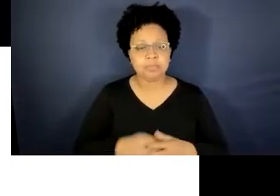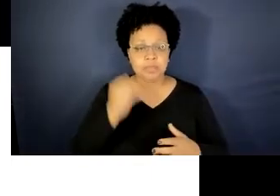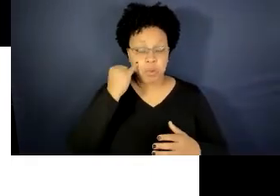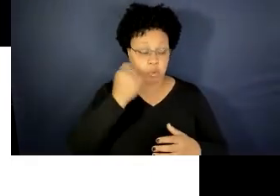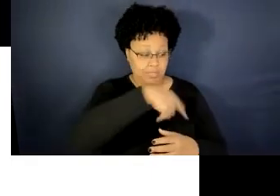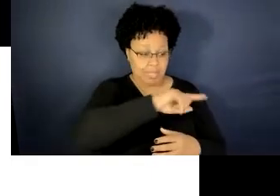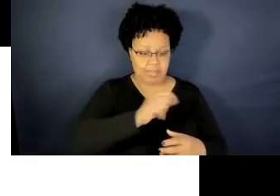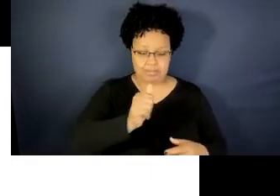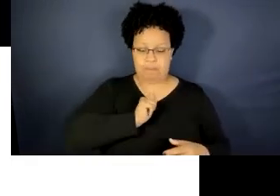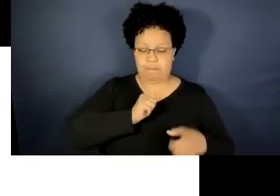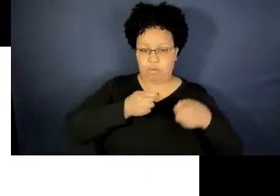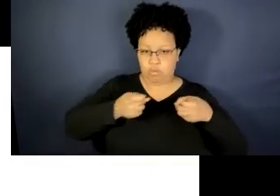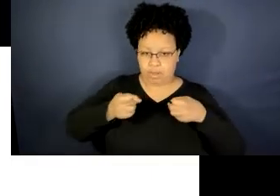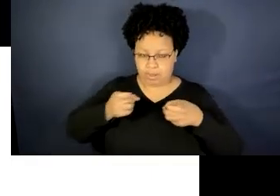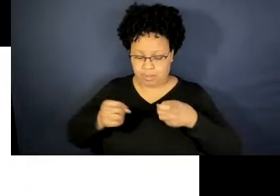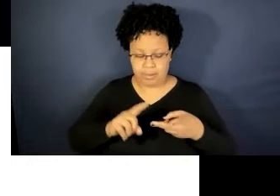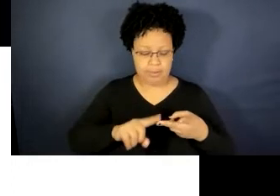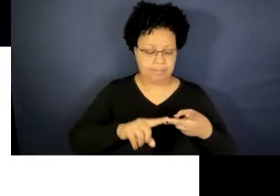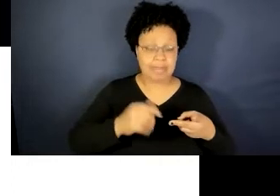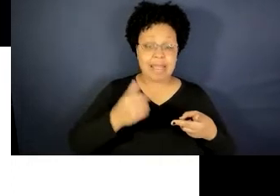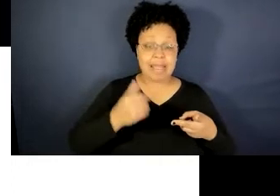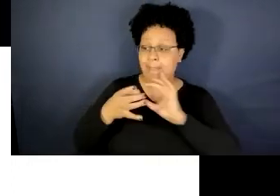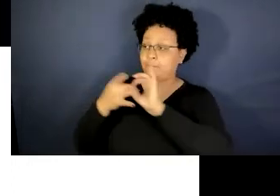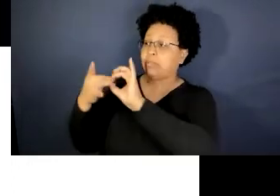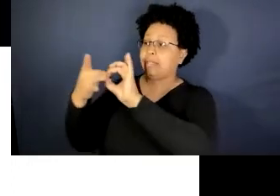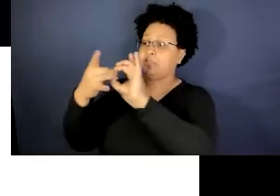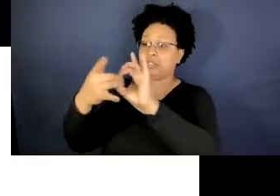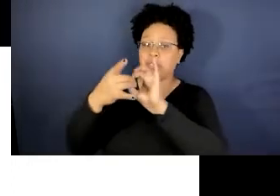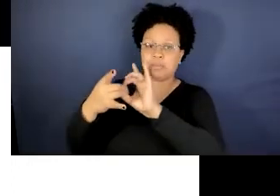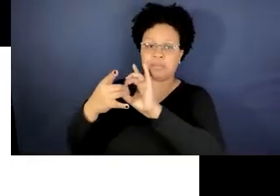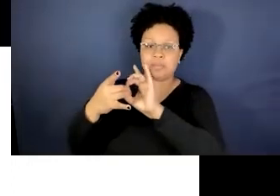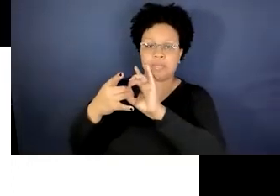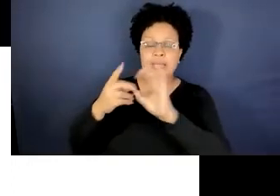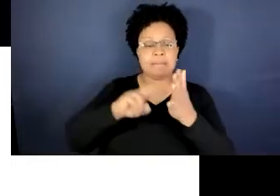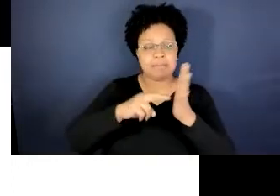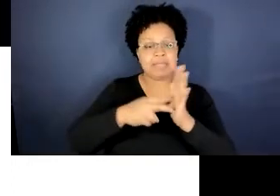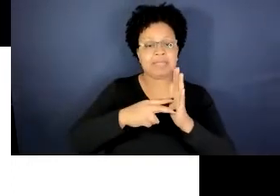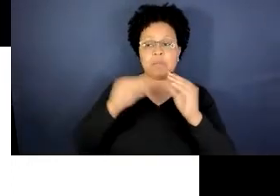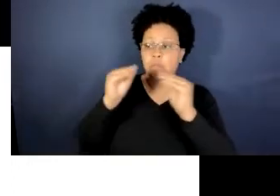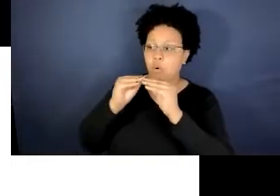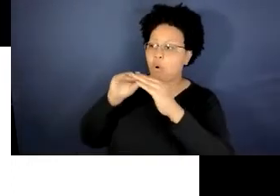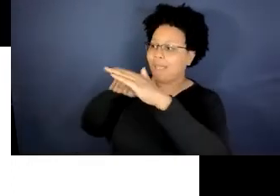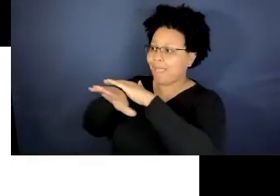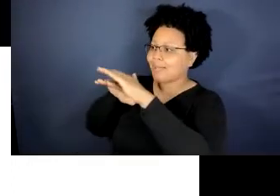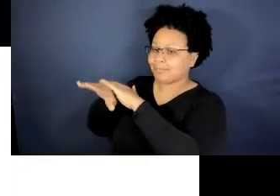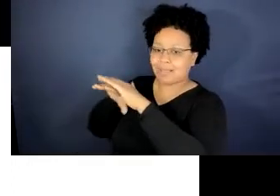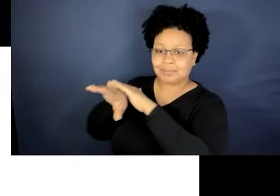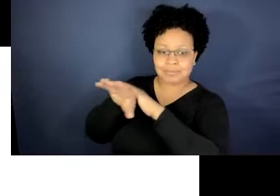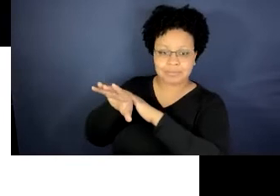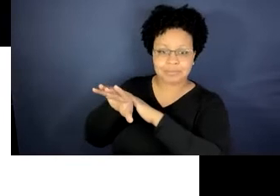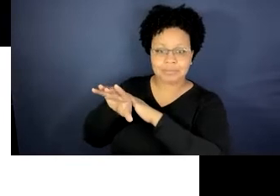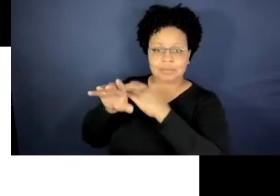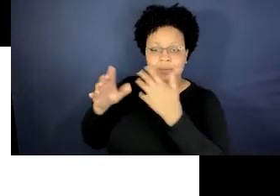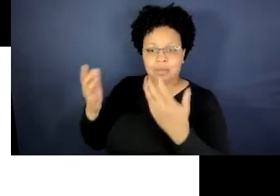regulated, if they have a relationship, they have more access to that higher order, that higher part,